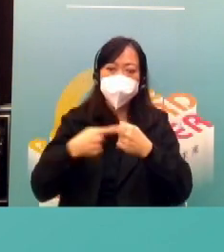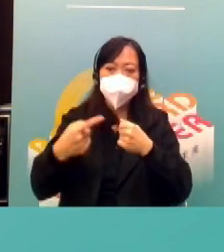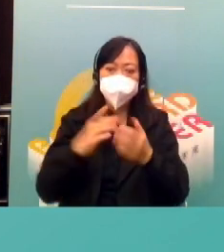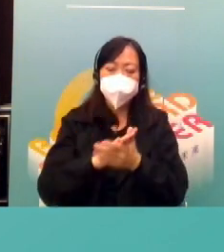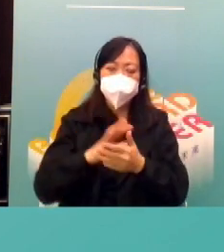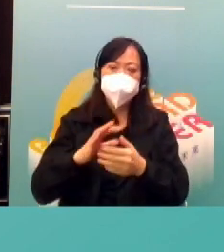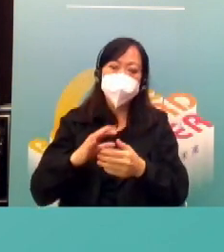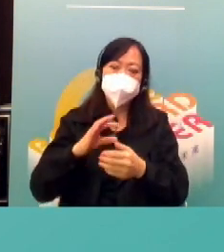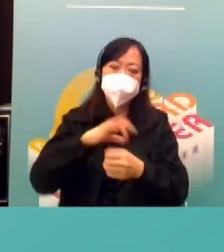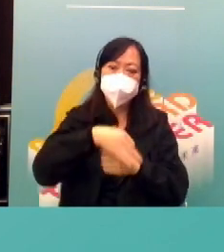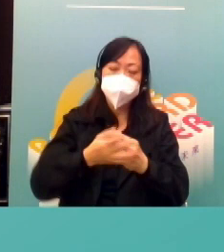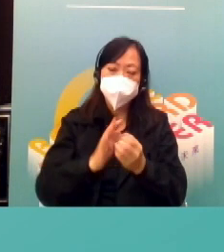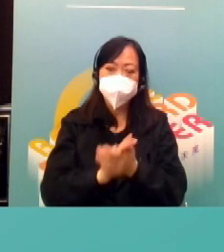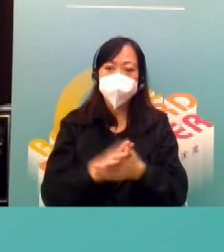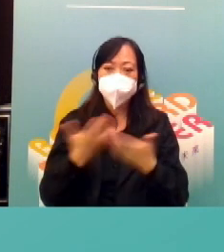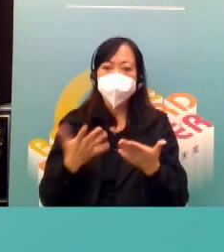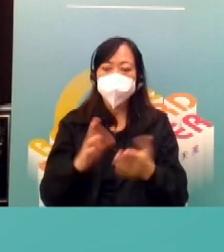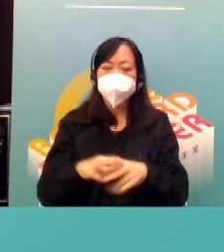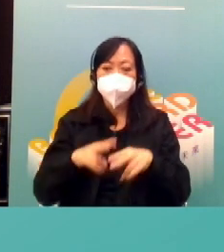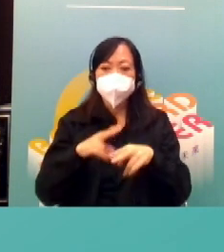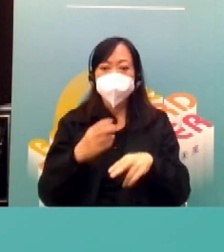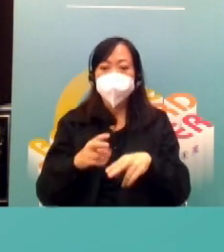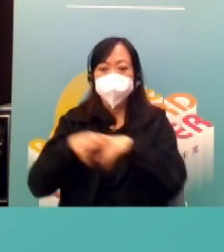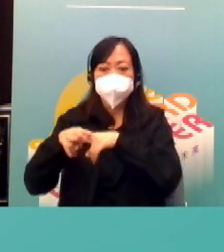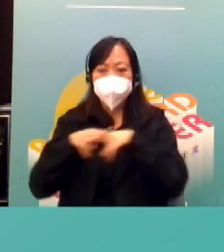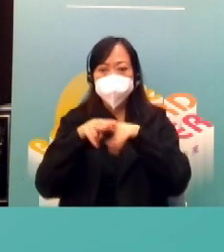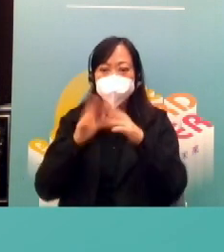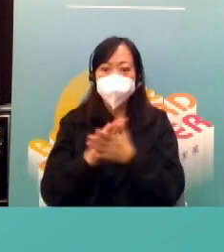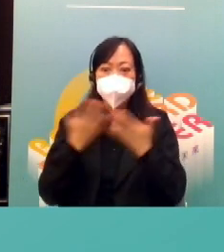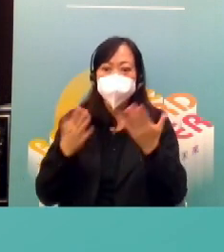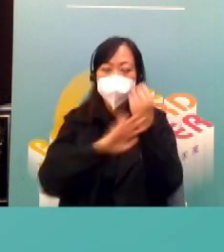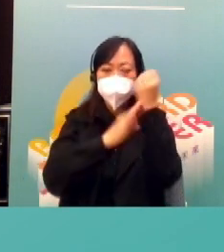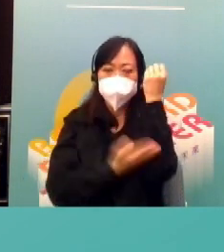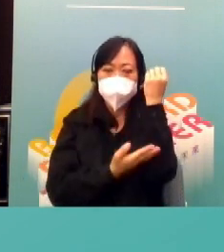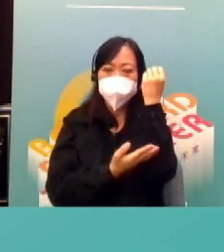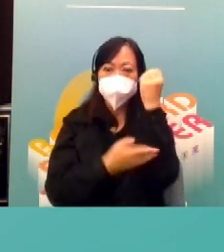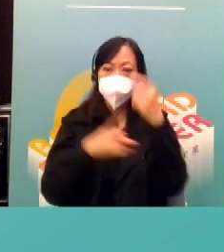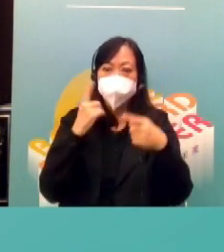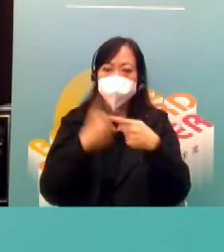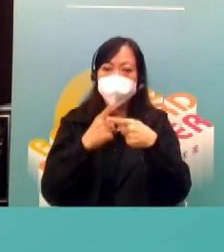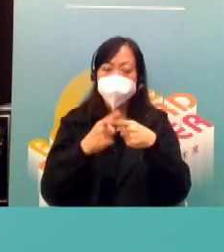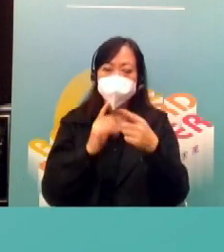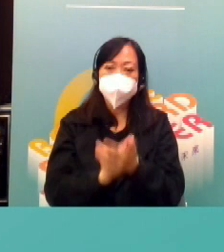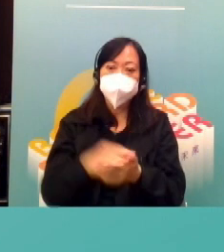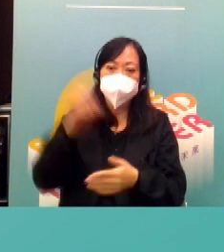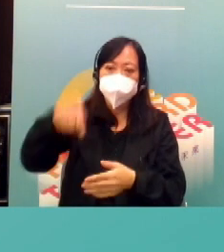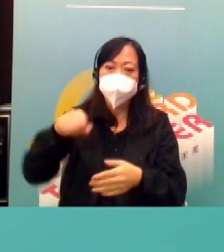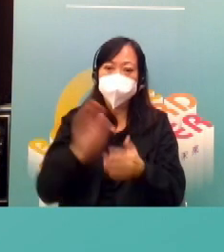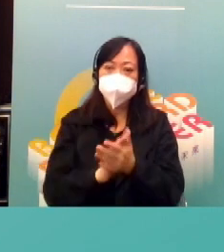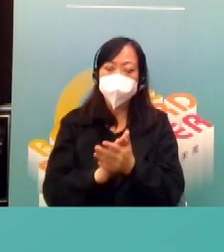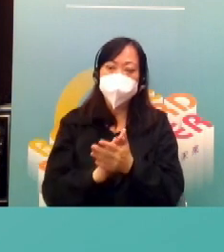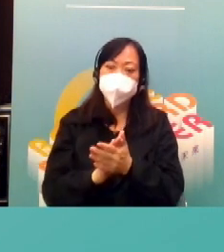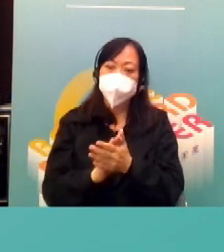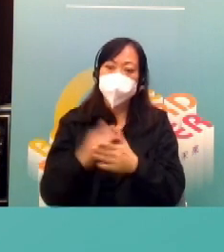or the world, to actually legally recognize social enterprise as a distinct legal entity. And Cambodia are doing something the same with